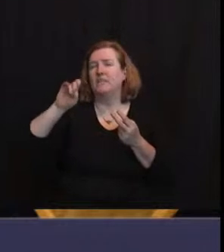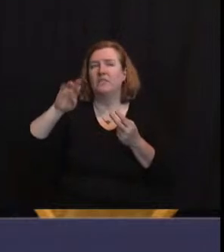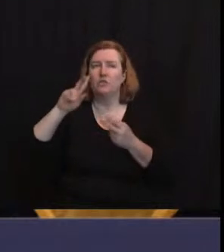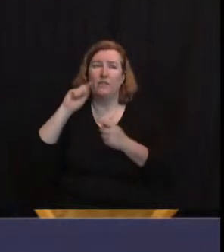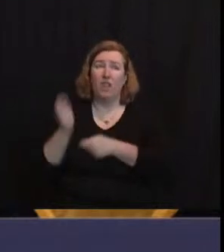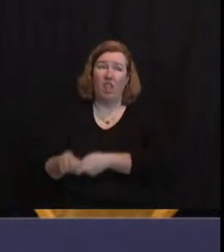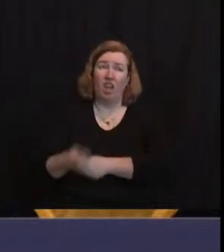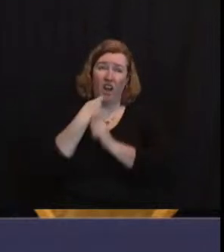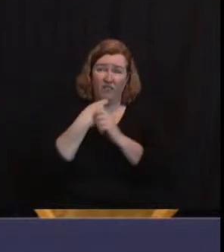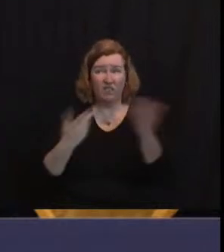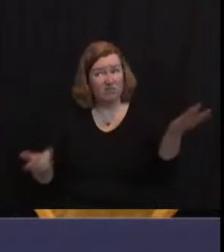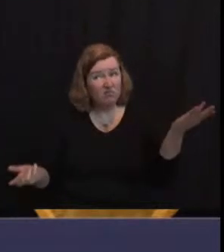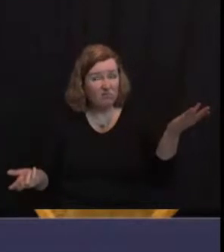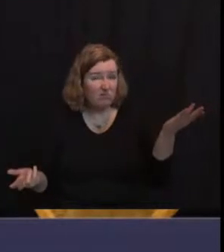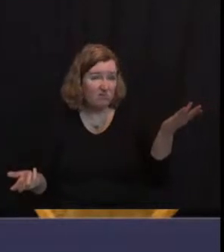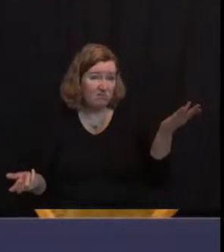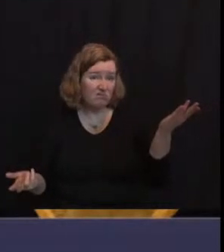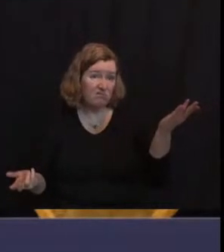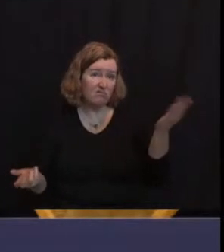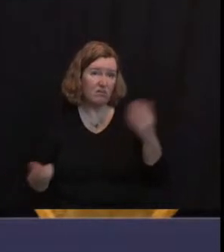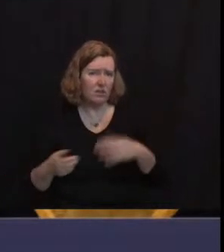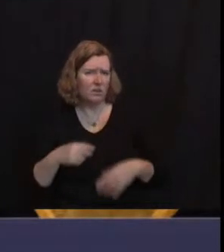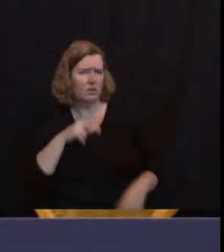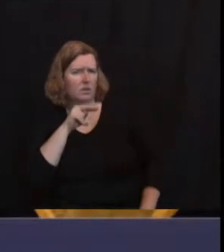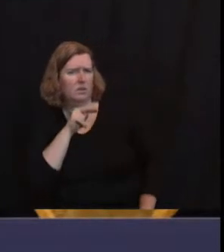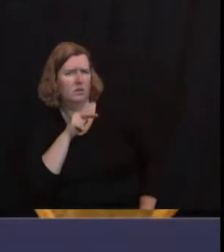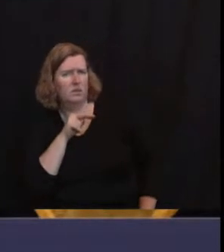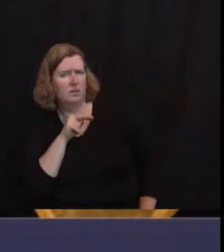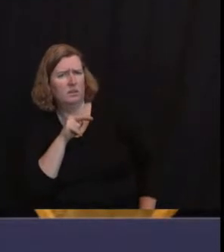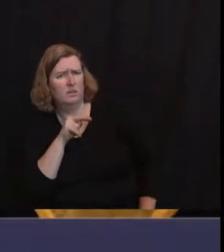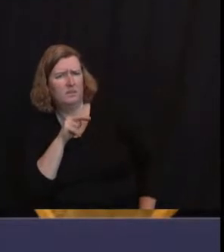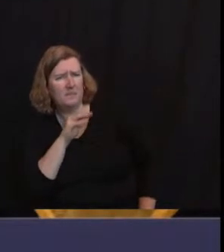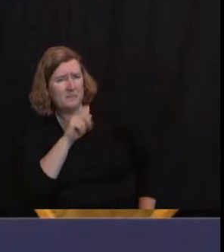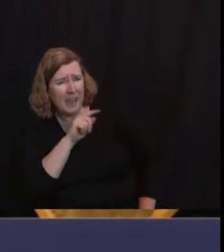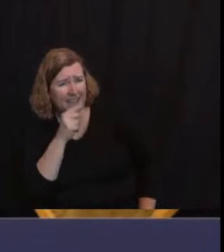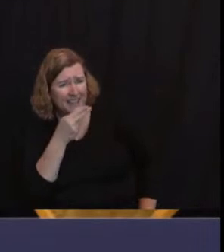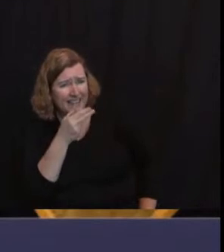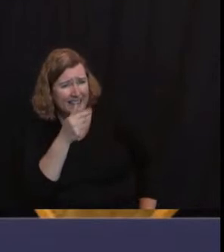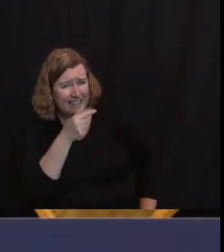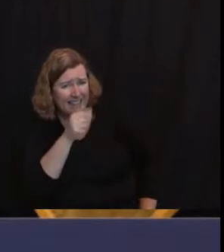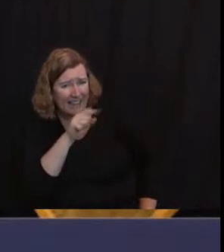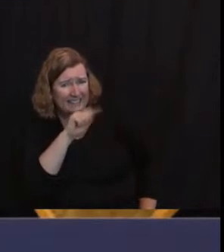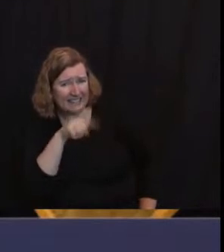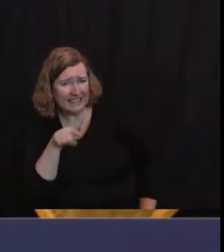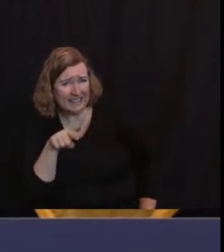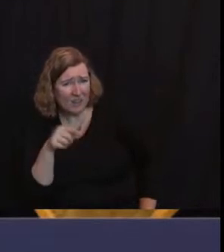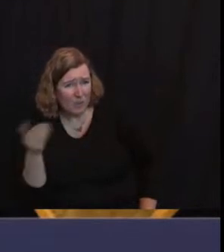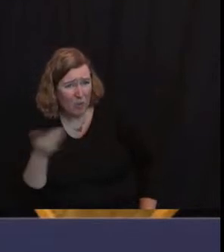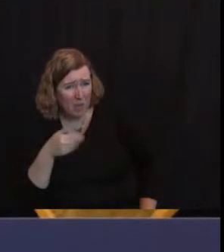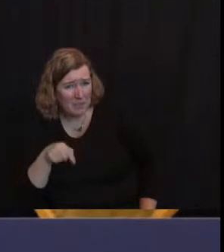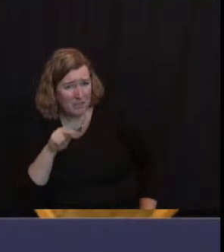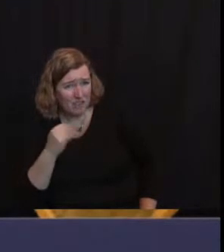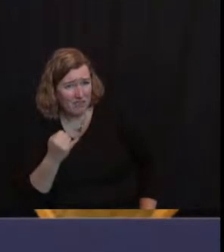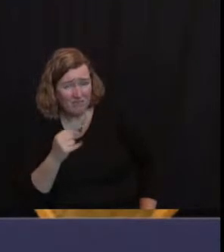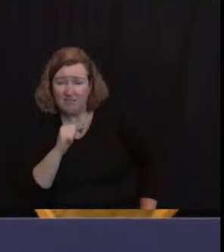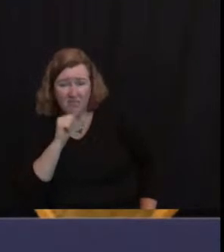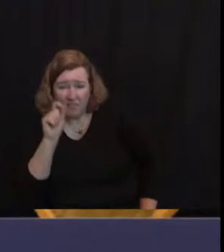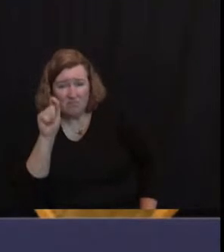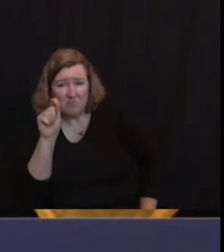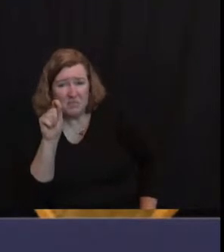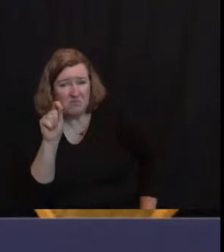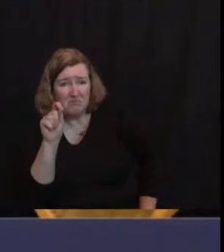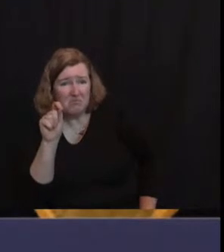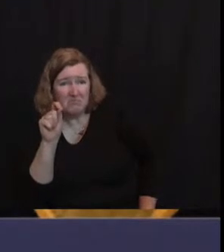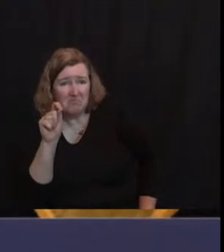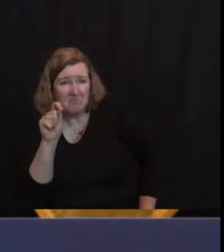I think I understood the line. He's still not welcome here, period. I don't have any more color on that. And he's less welcome than he was before, and he wasn't welcome